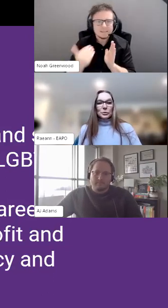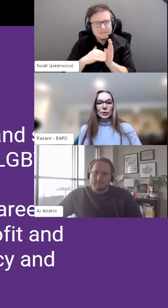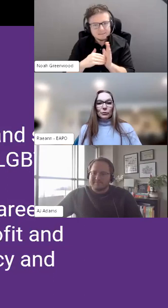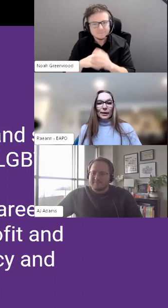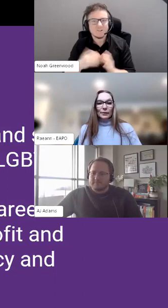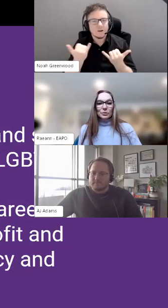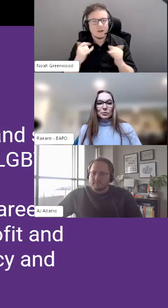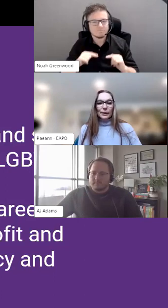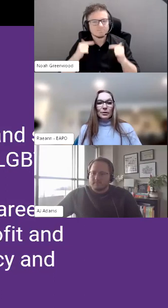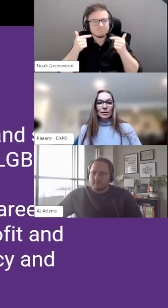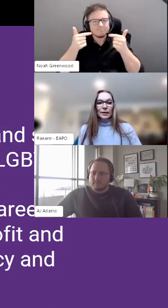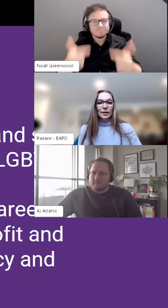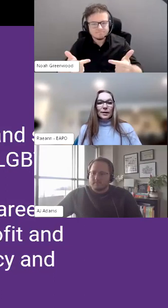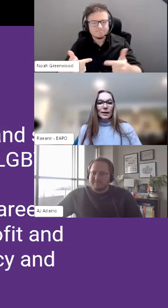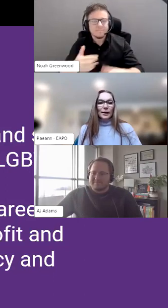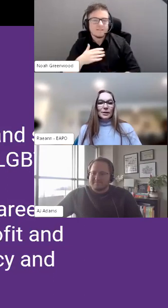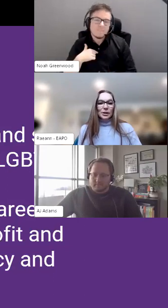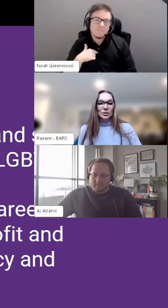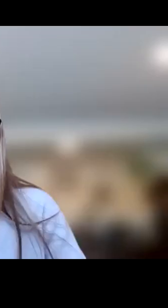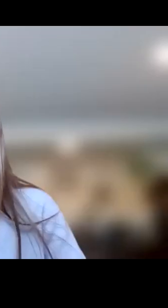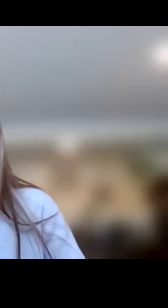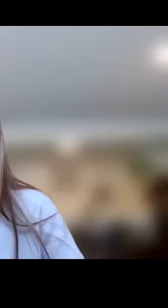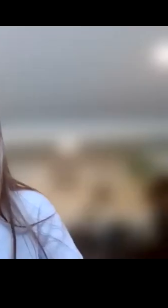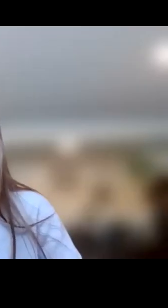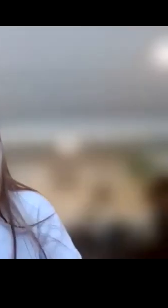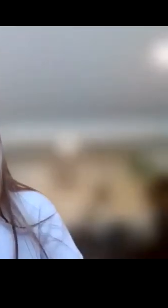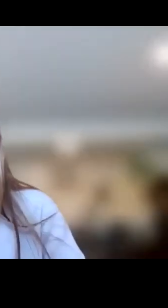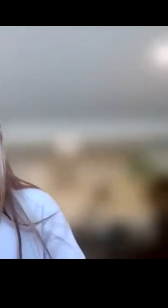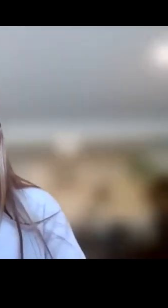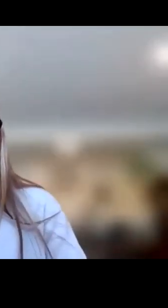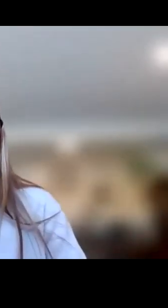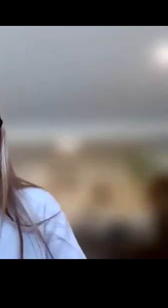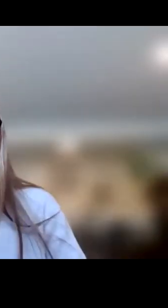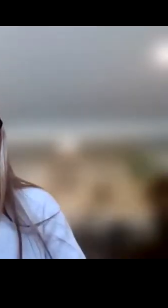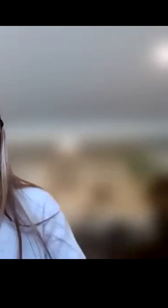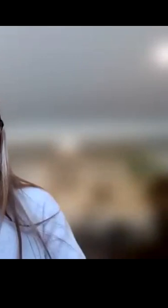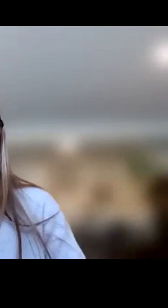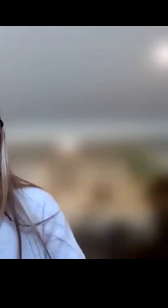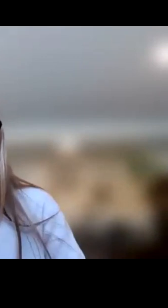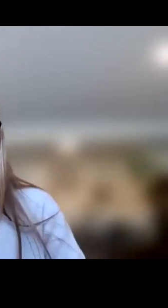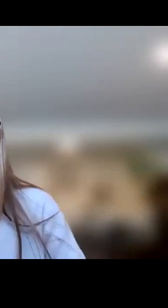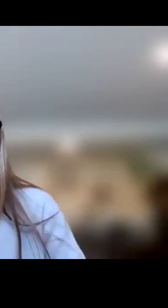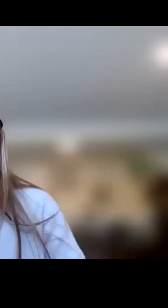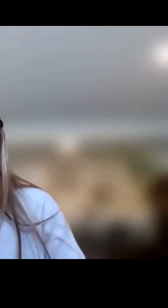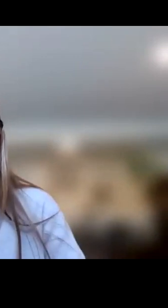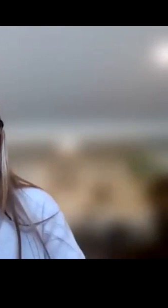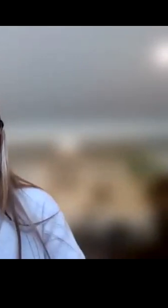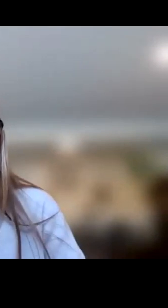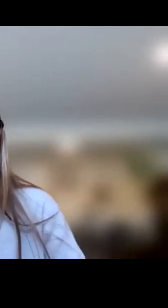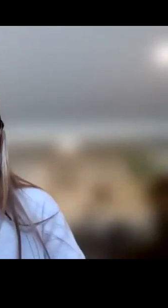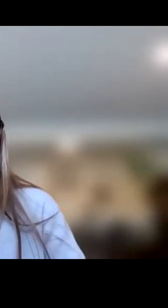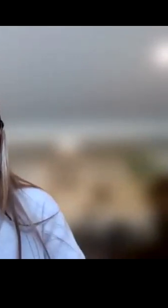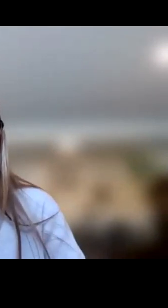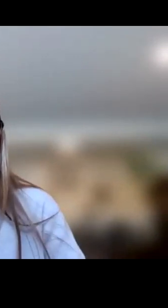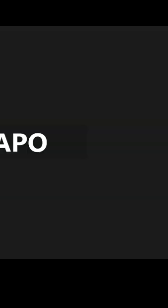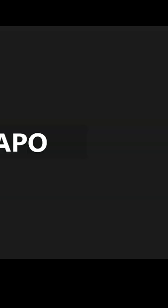turn the screen over now to my colleague, AJ, to present the presentation. AJ? Thank you, Renee. Let me share